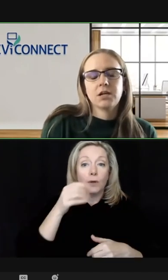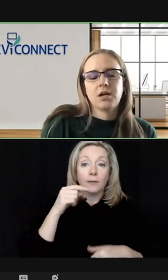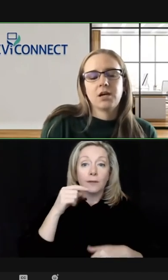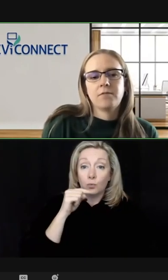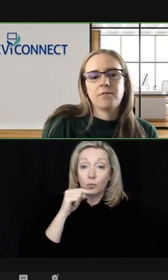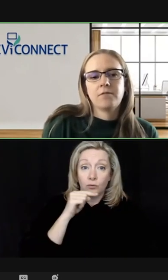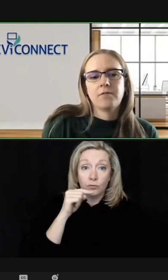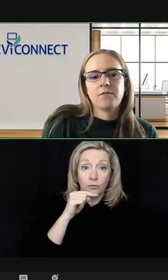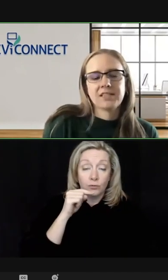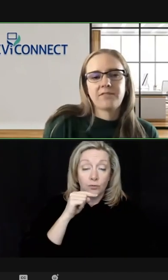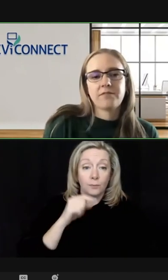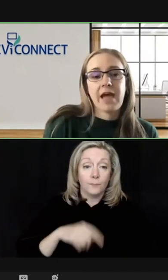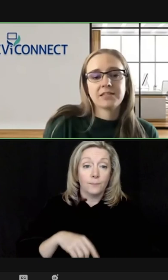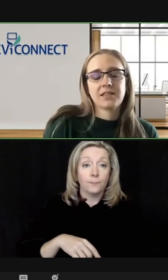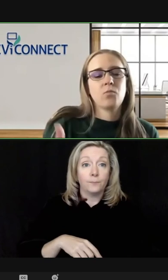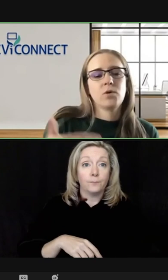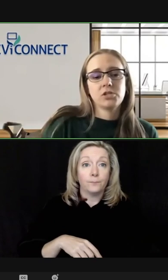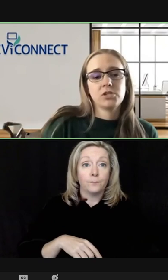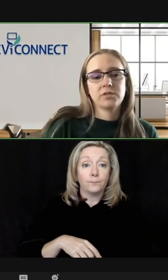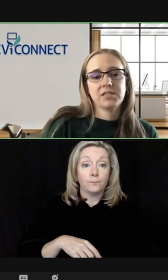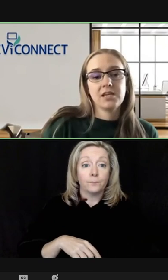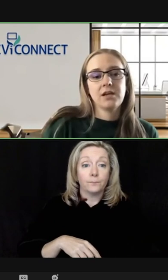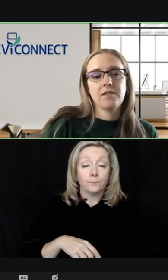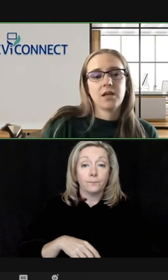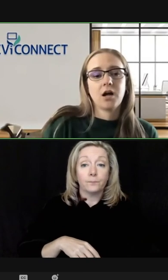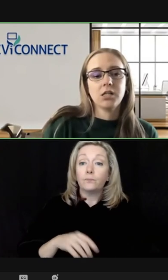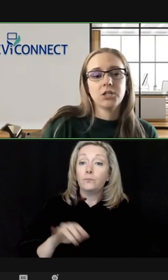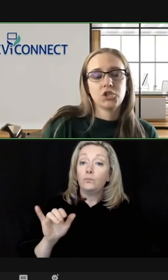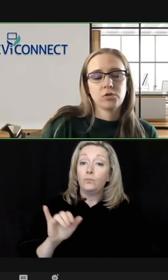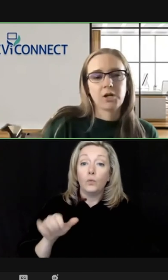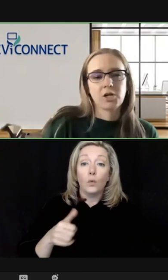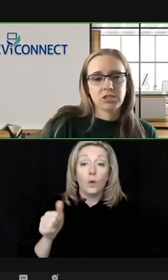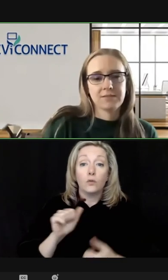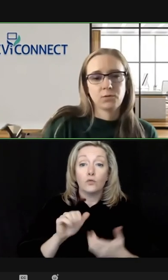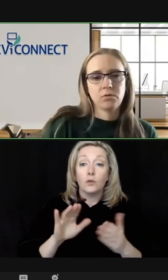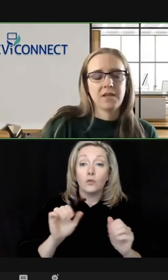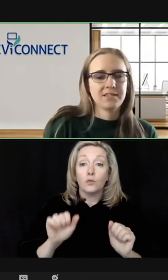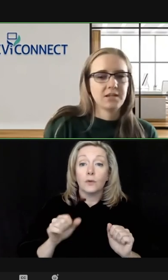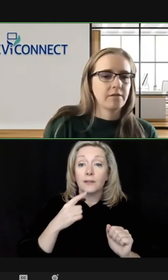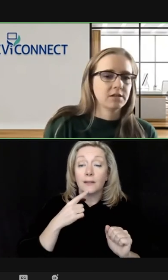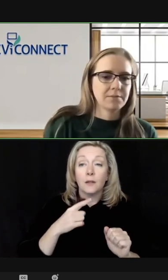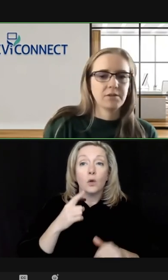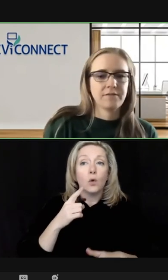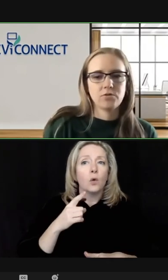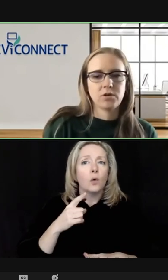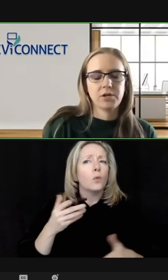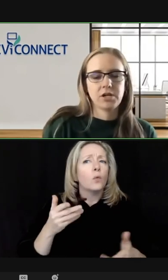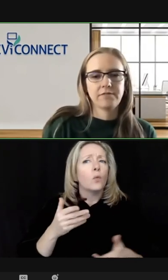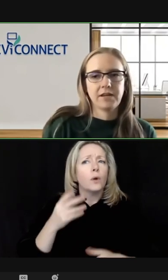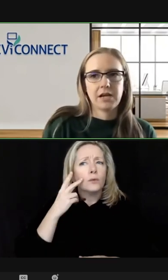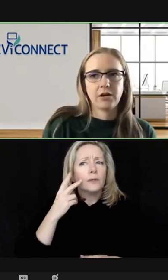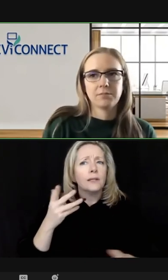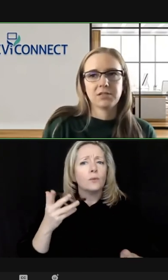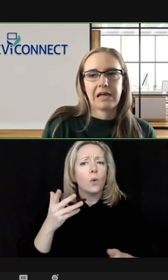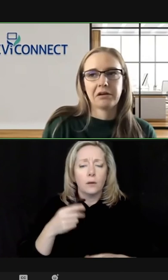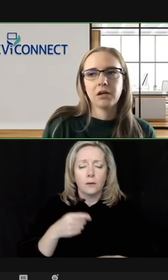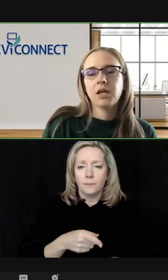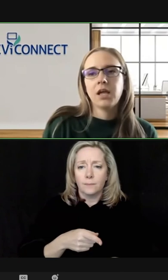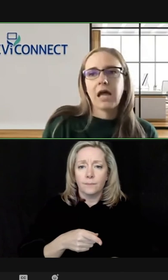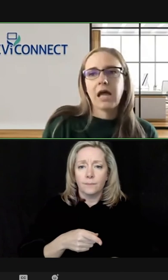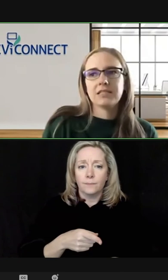Tejan's philosophy of asking them, what do you see? And they call a toothbrush a spoon. That's another example of how you can put your Venn